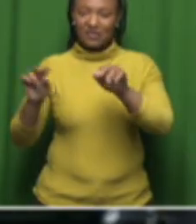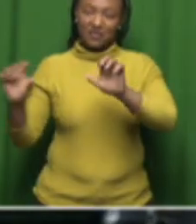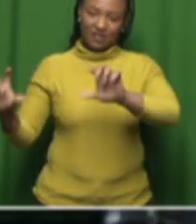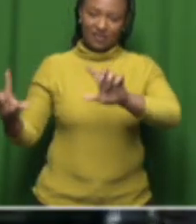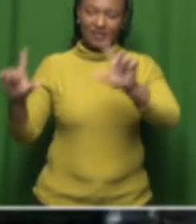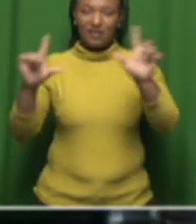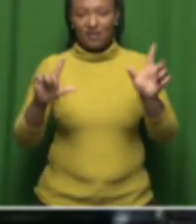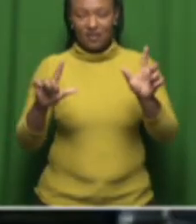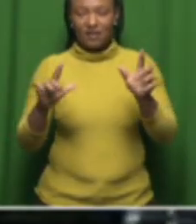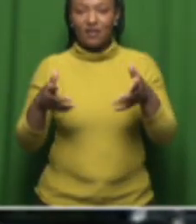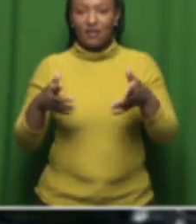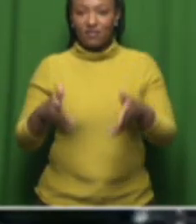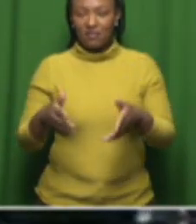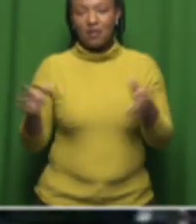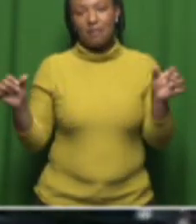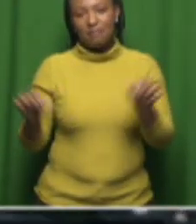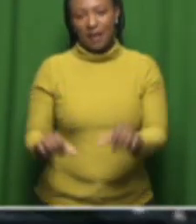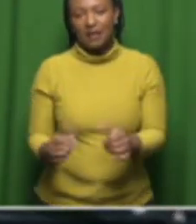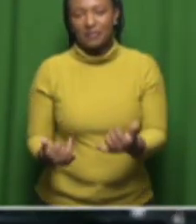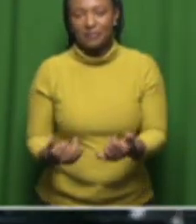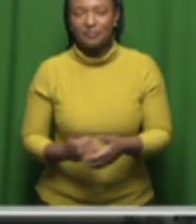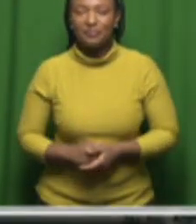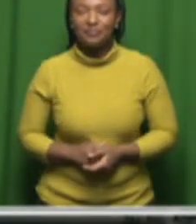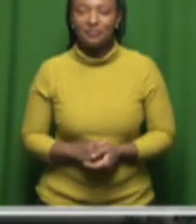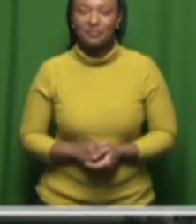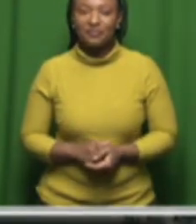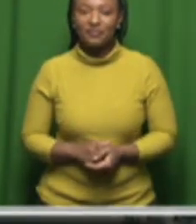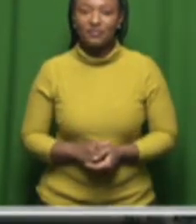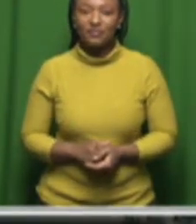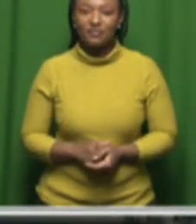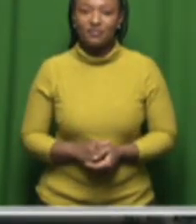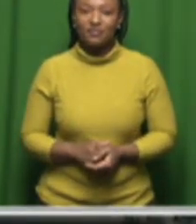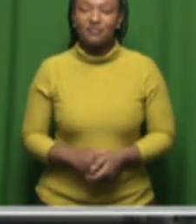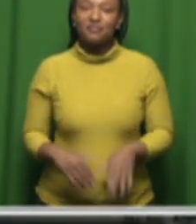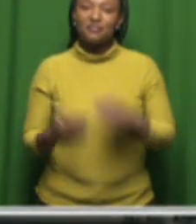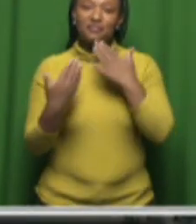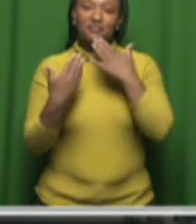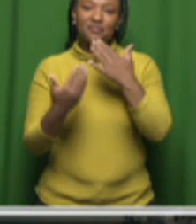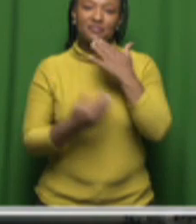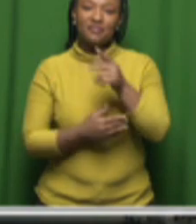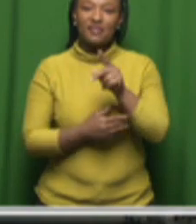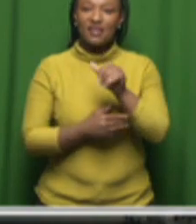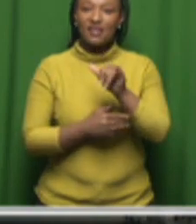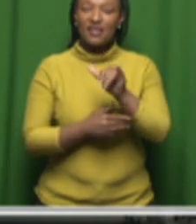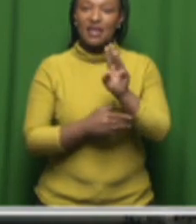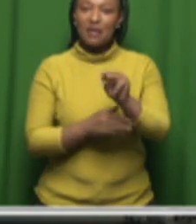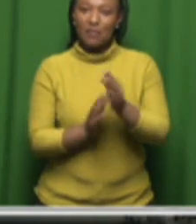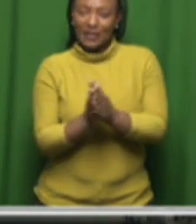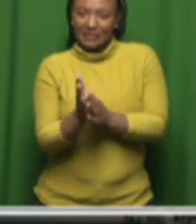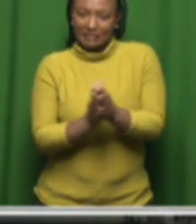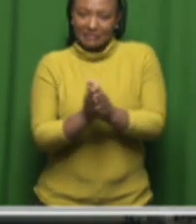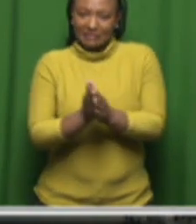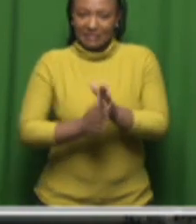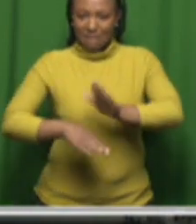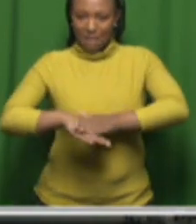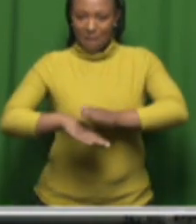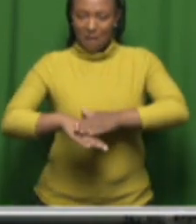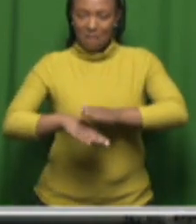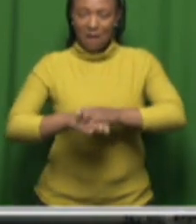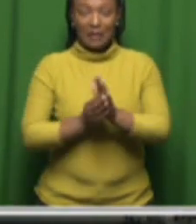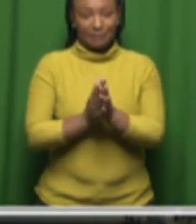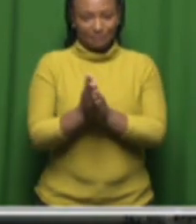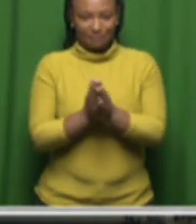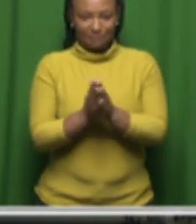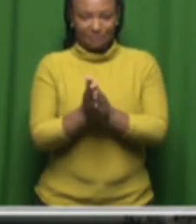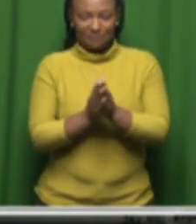now, from us in Gqeberha, it's back to you in studio. Thanks, Kim. Certainly looking forward to plenty more action. Thank you very much